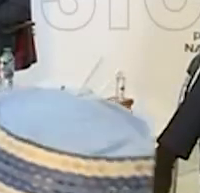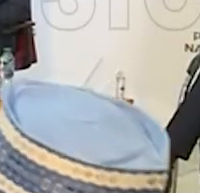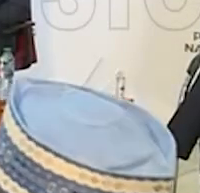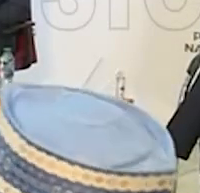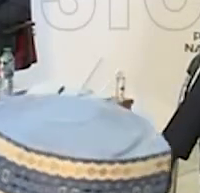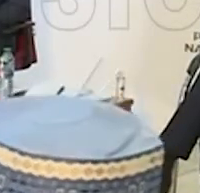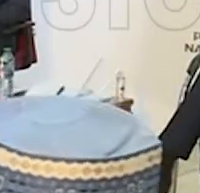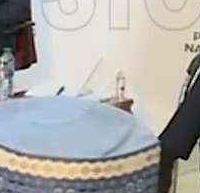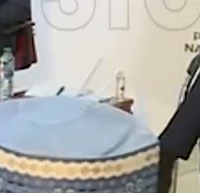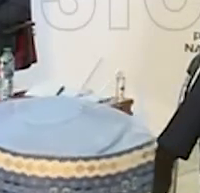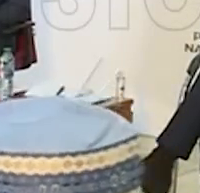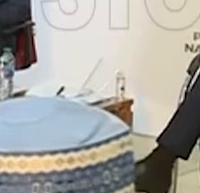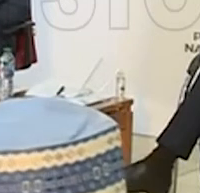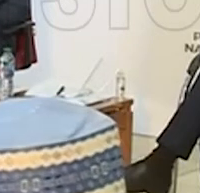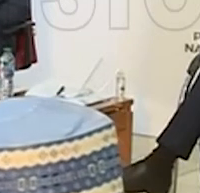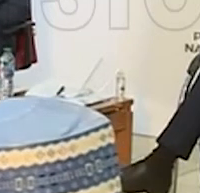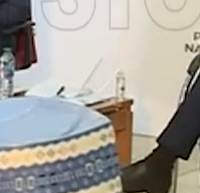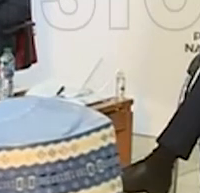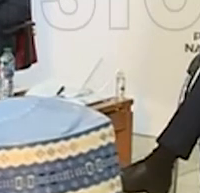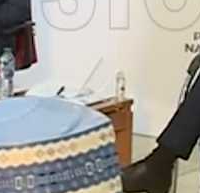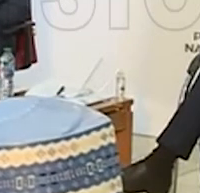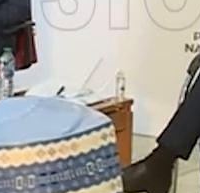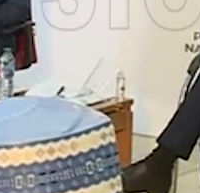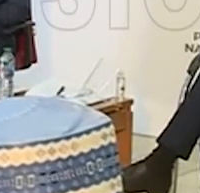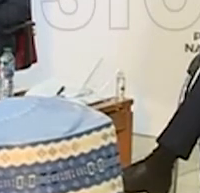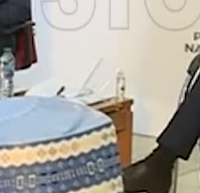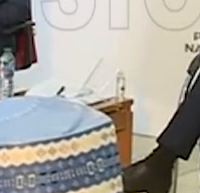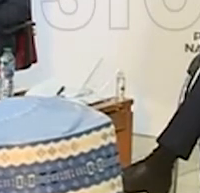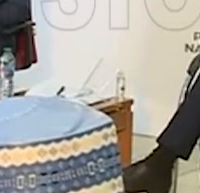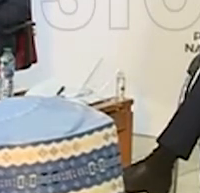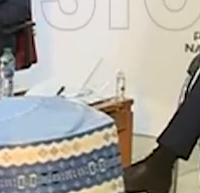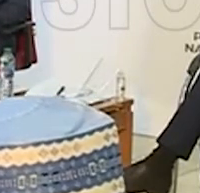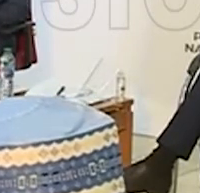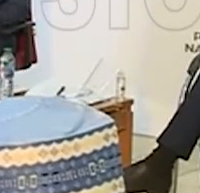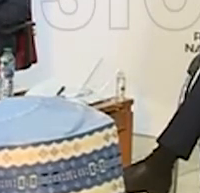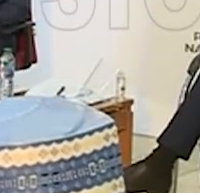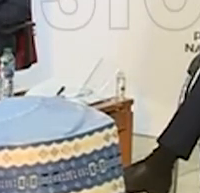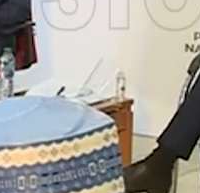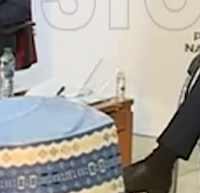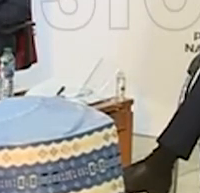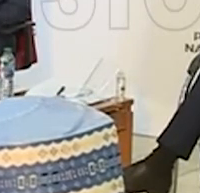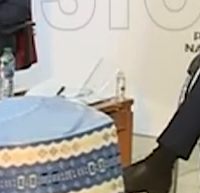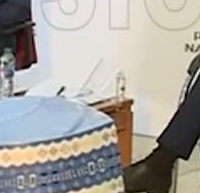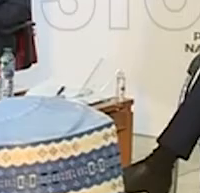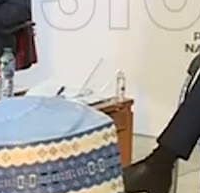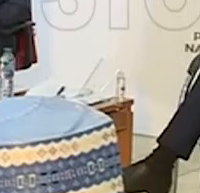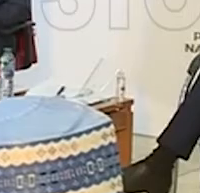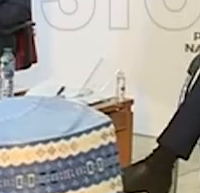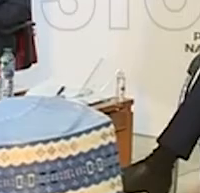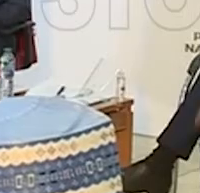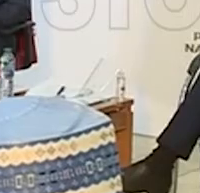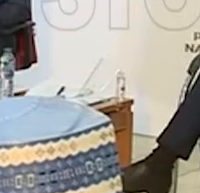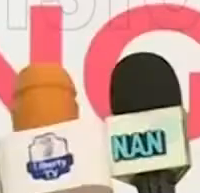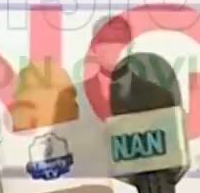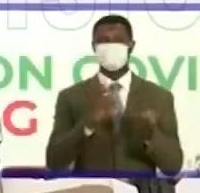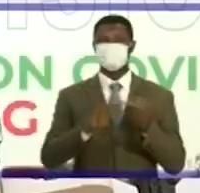Gentlemen of media, good afternoon to you. Regarding the question as to the opening of the airports, I'd like to use